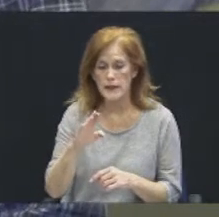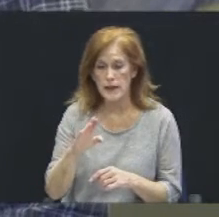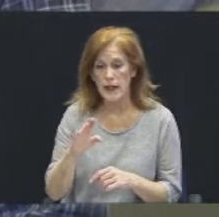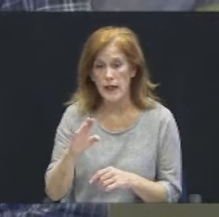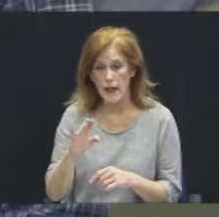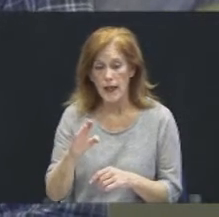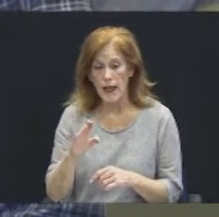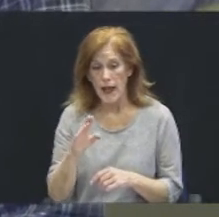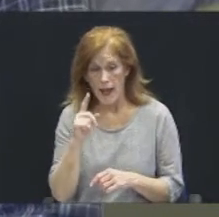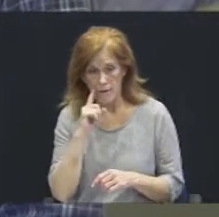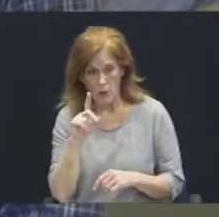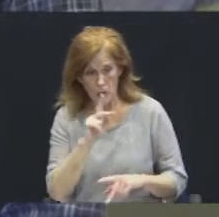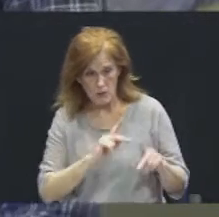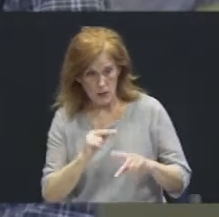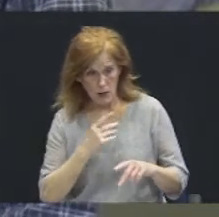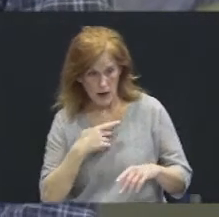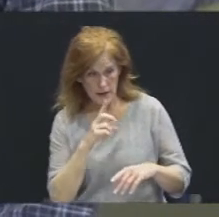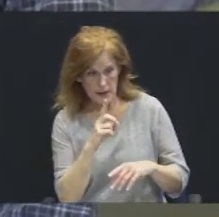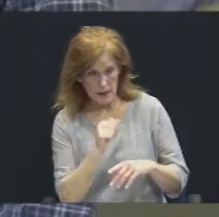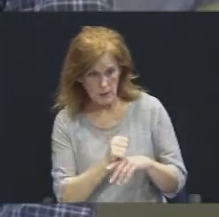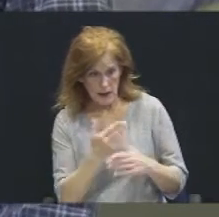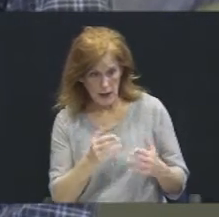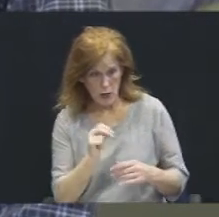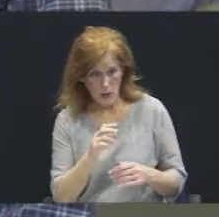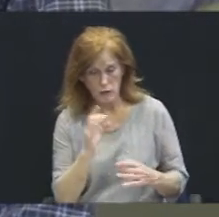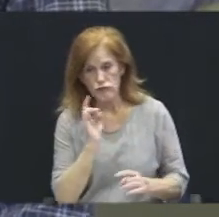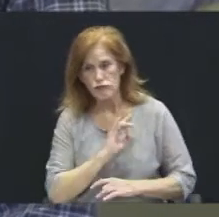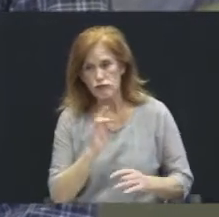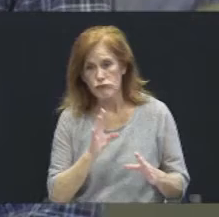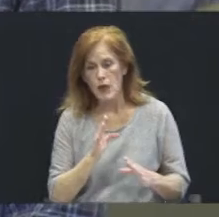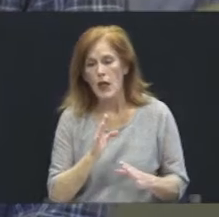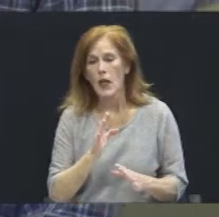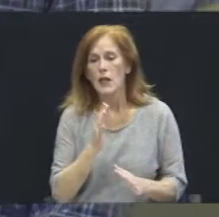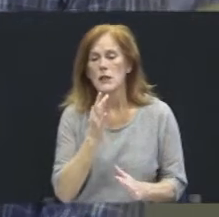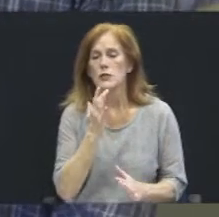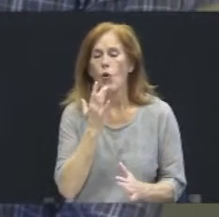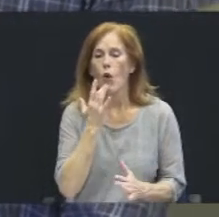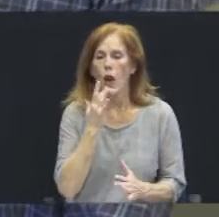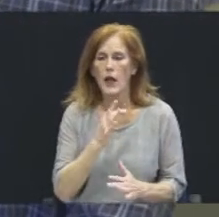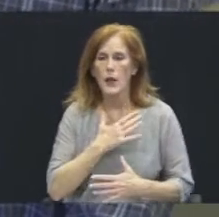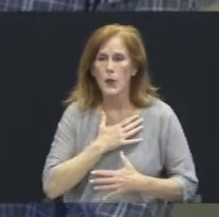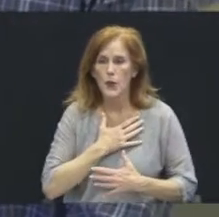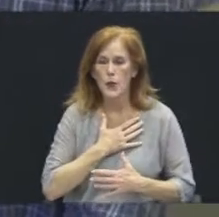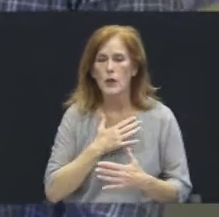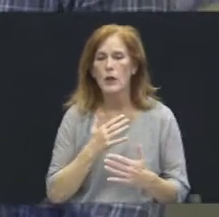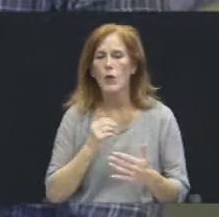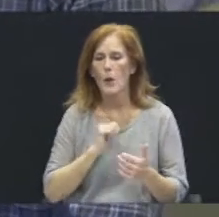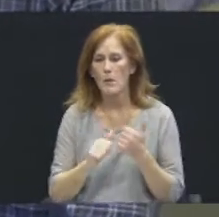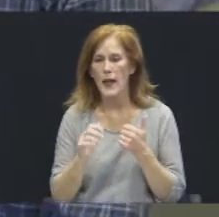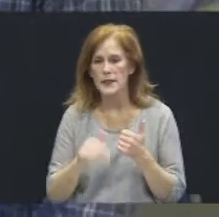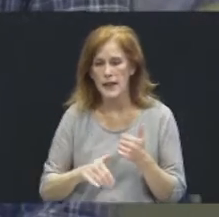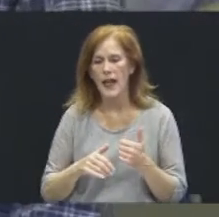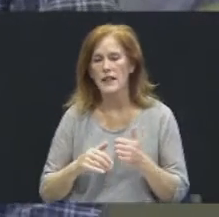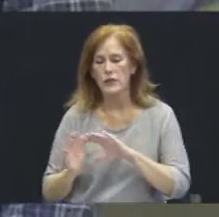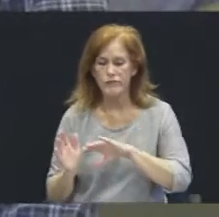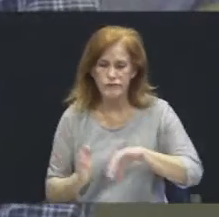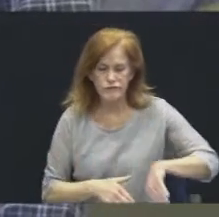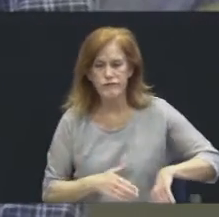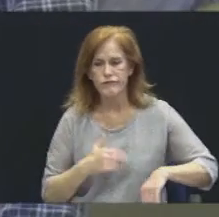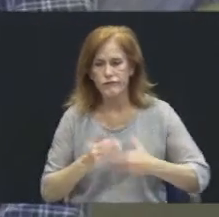with disabilities in Nebraska. And luckily we got over that hurdle and we're beyond that now. So we're moving past